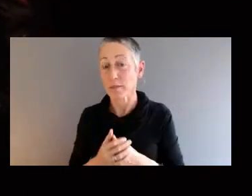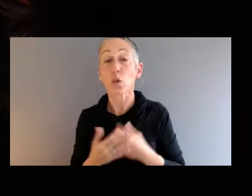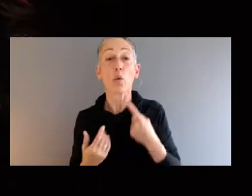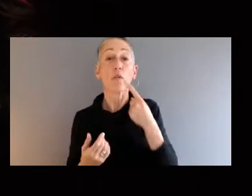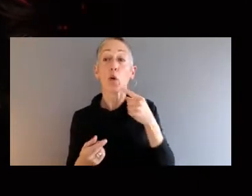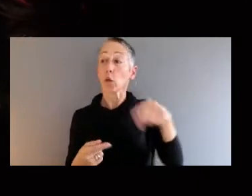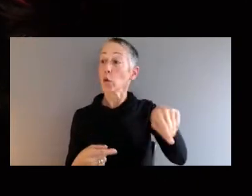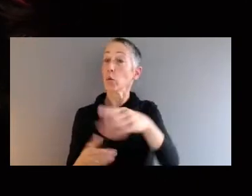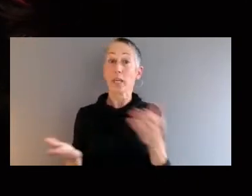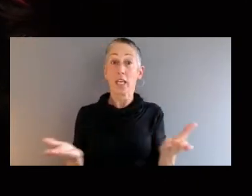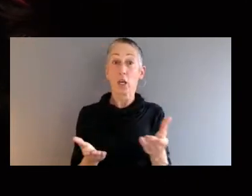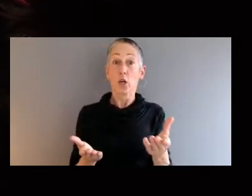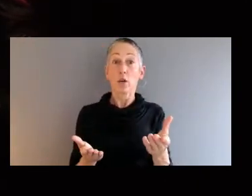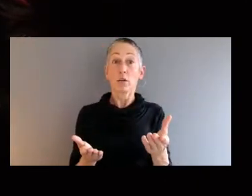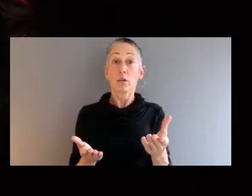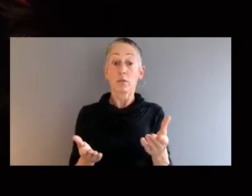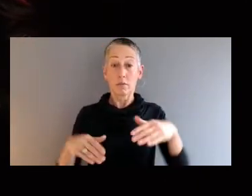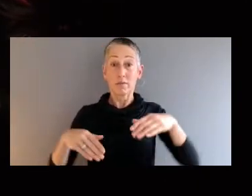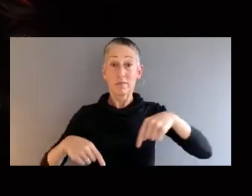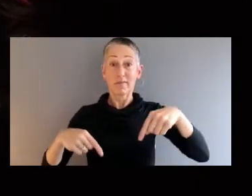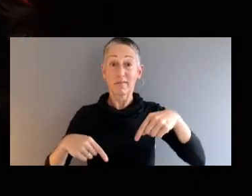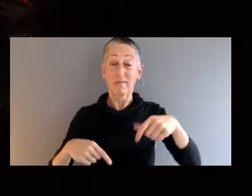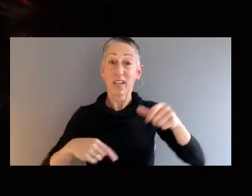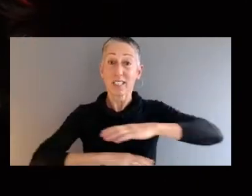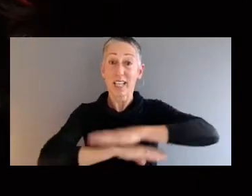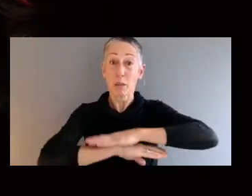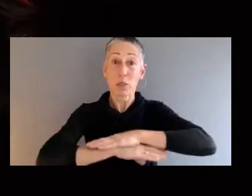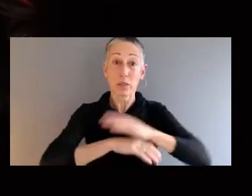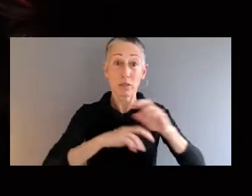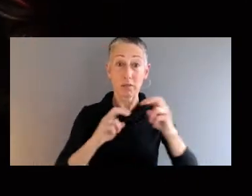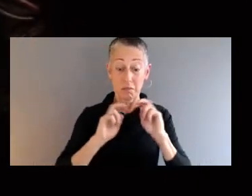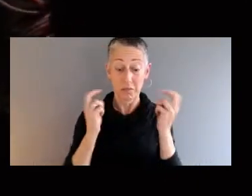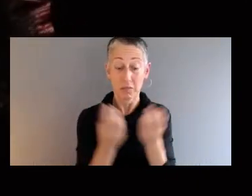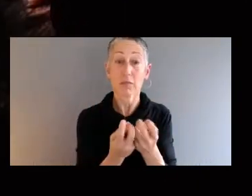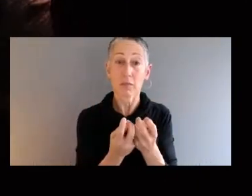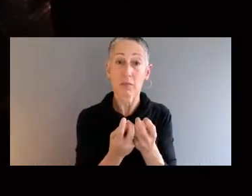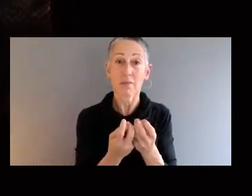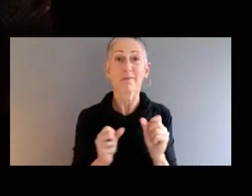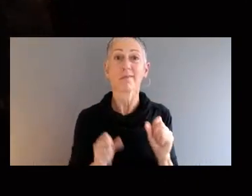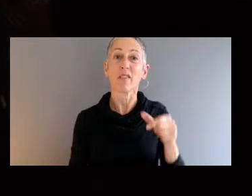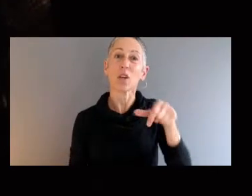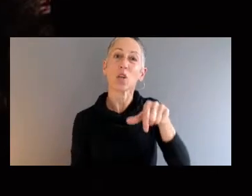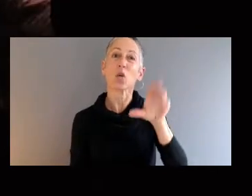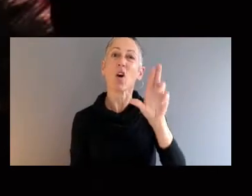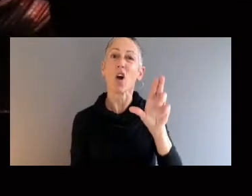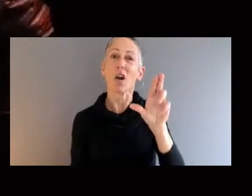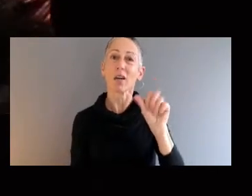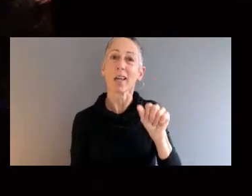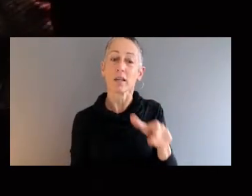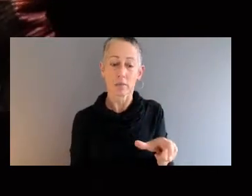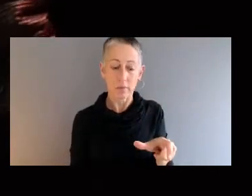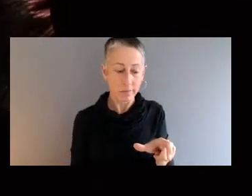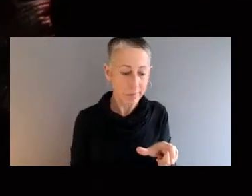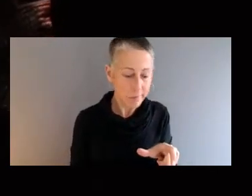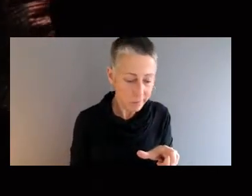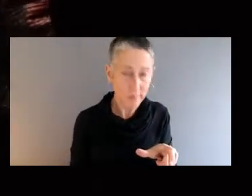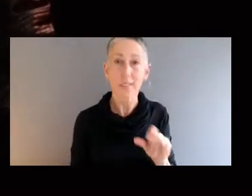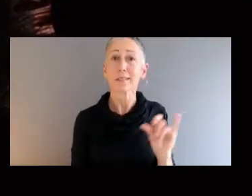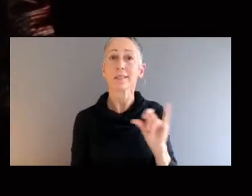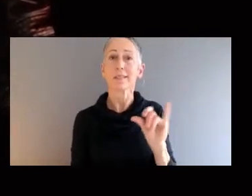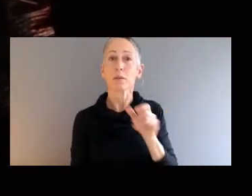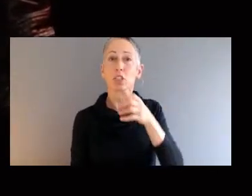QR code on your table where you can scan to donate. It's just as easy as ordering a drink, and I know you're doing that. So you'll see the link in the chat,